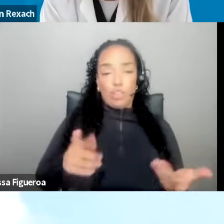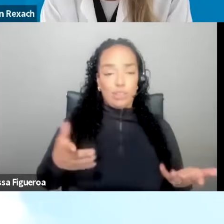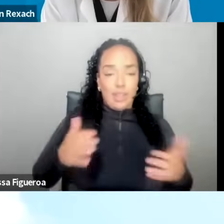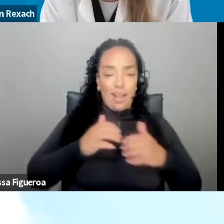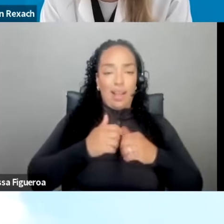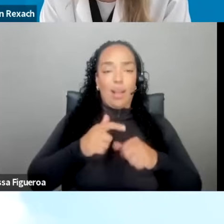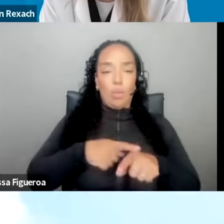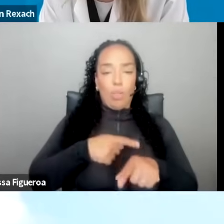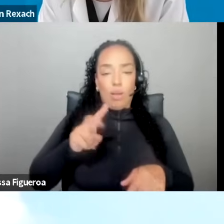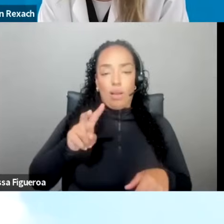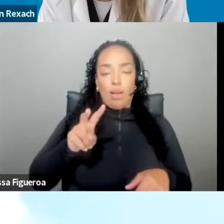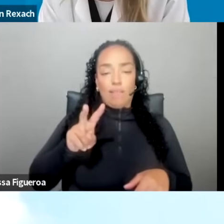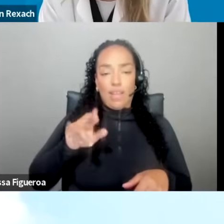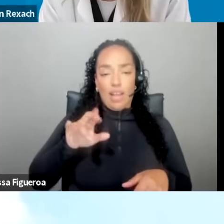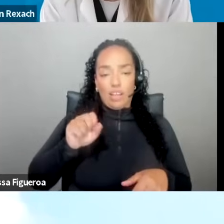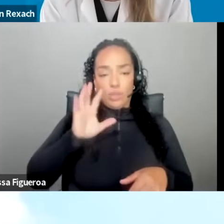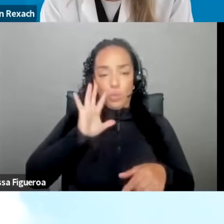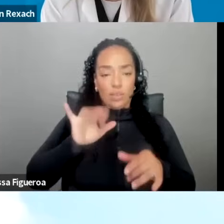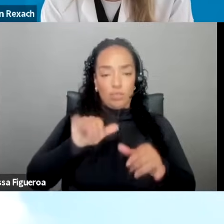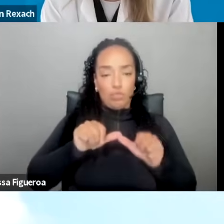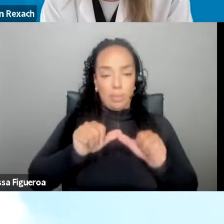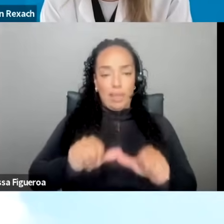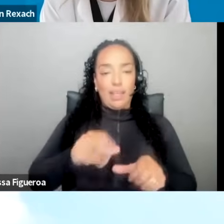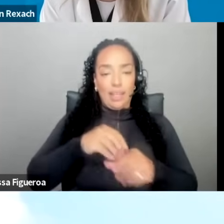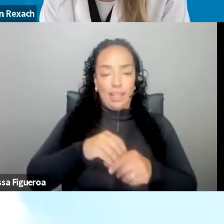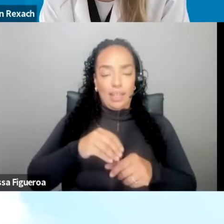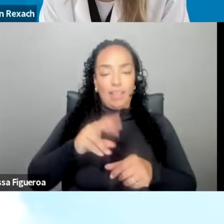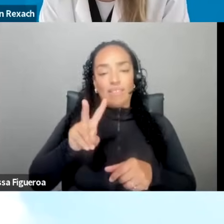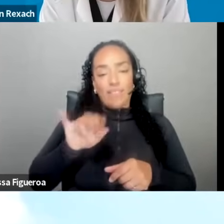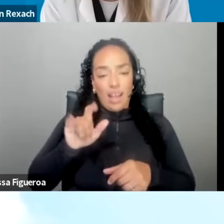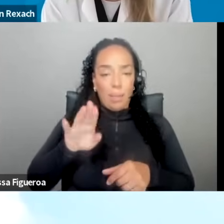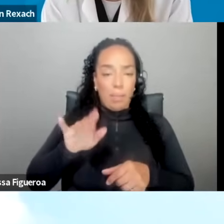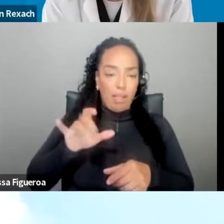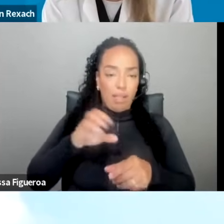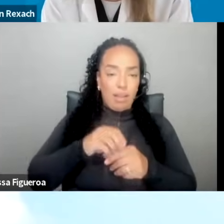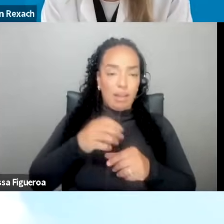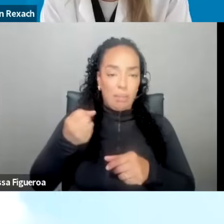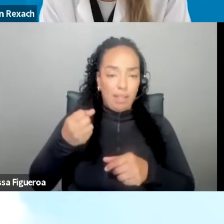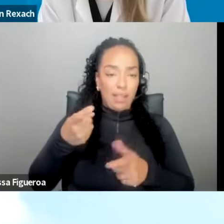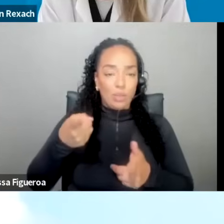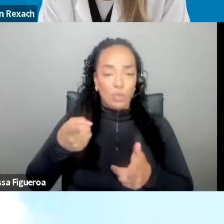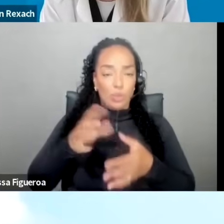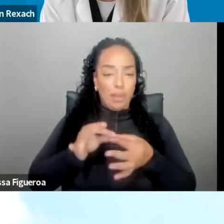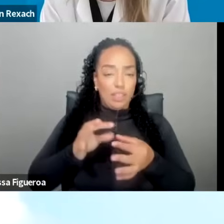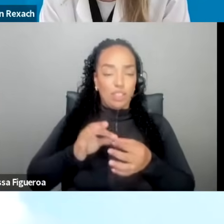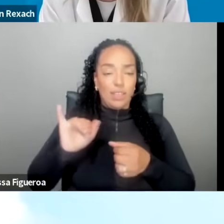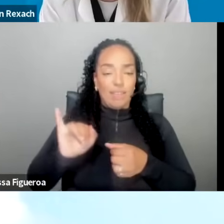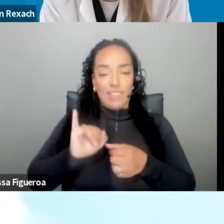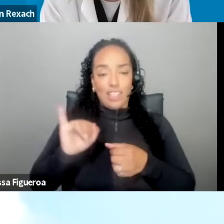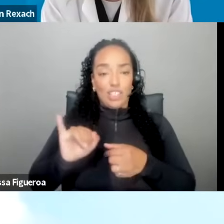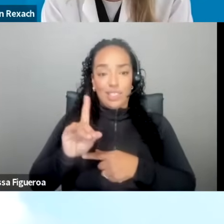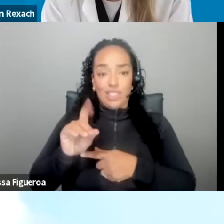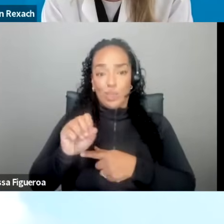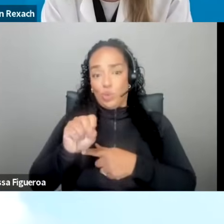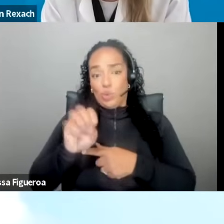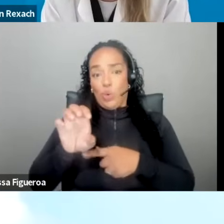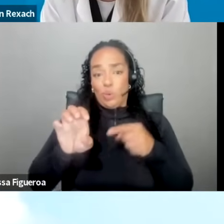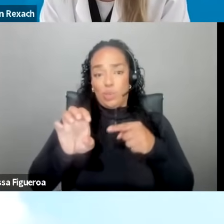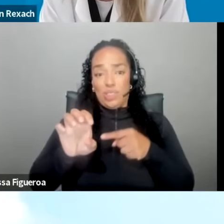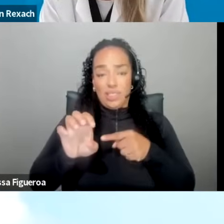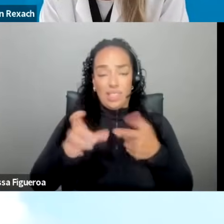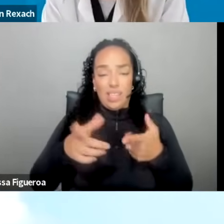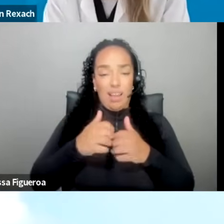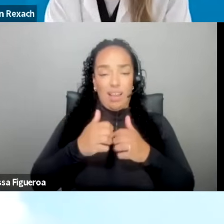remain viable in milk? And also, you mentioned infectious dose. Do you have any idea about what that infectious dose might be via